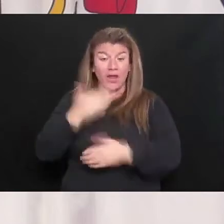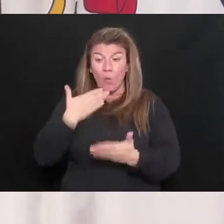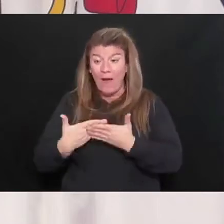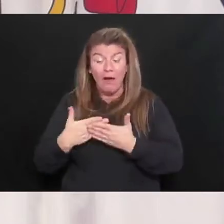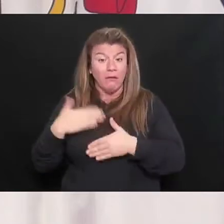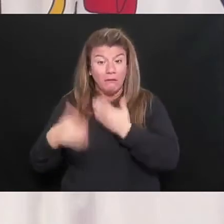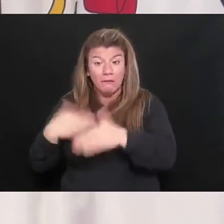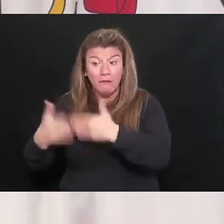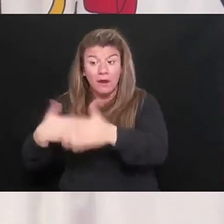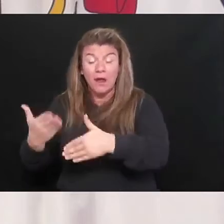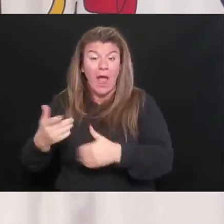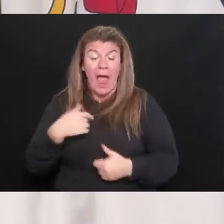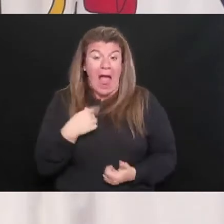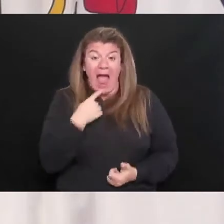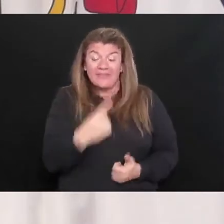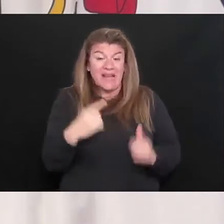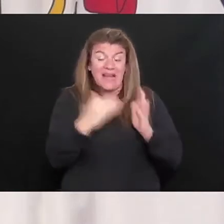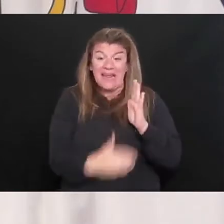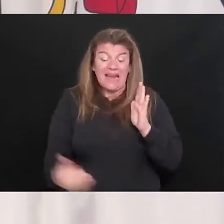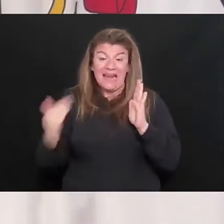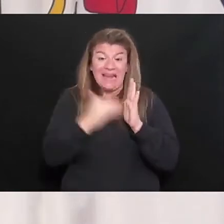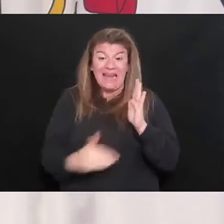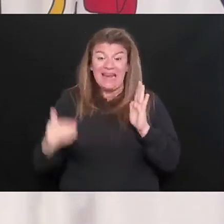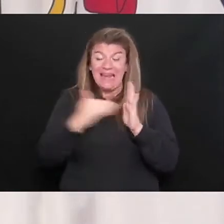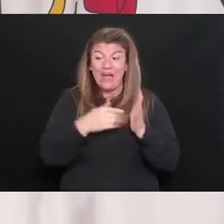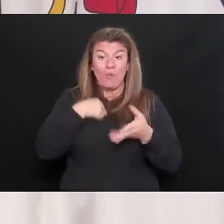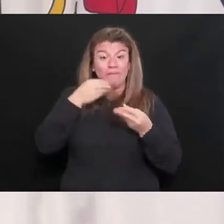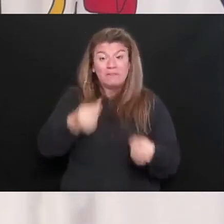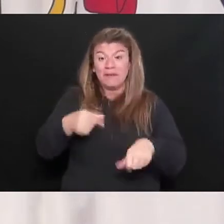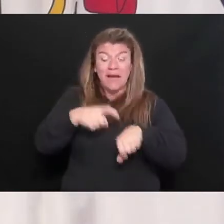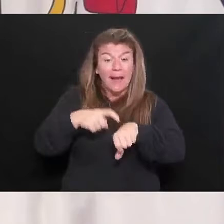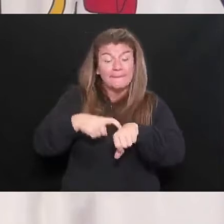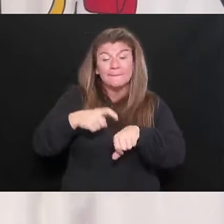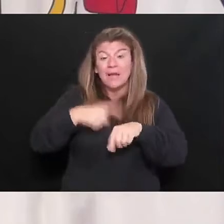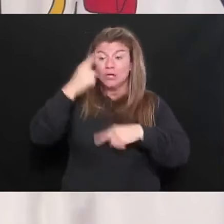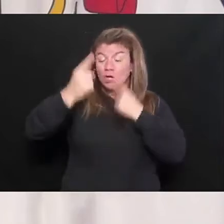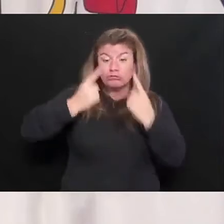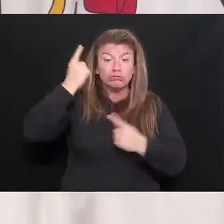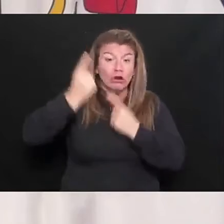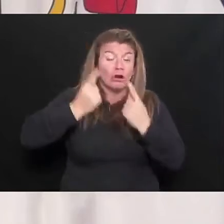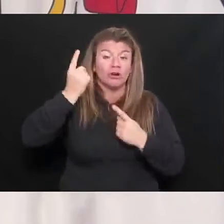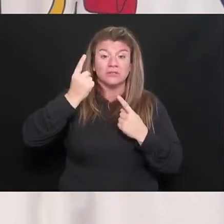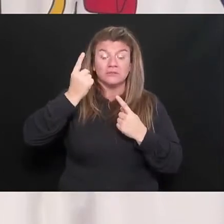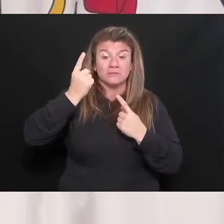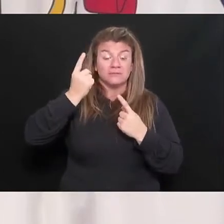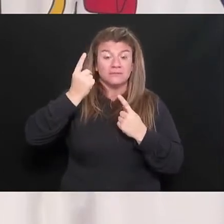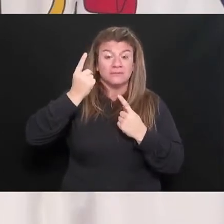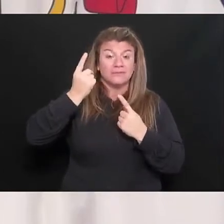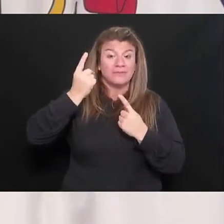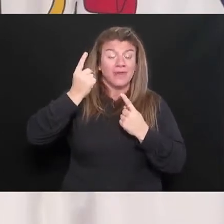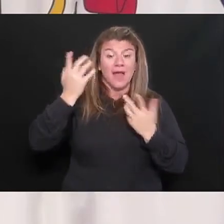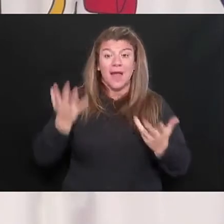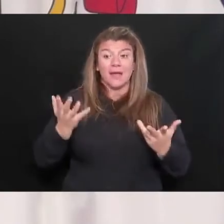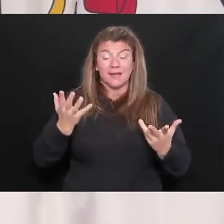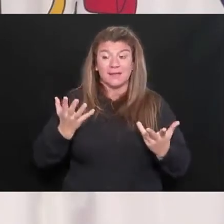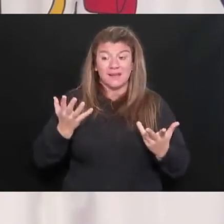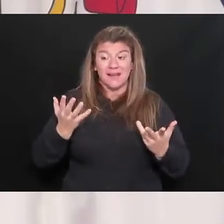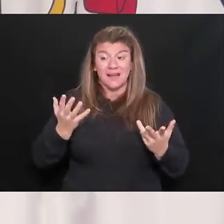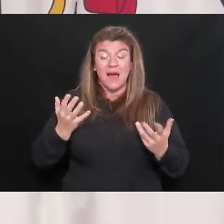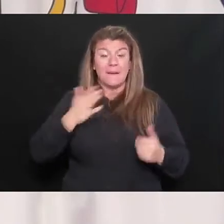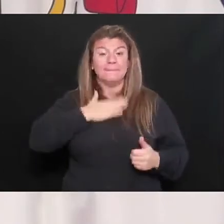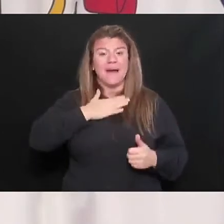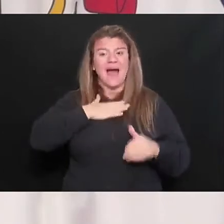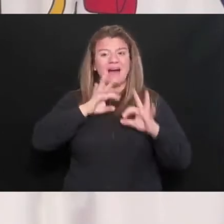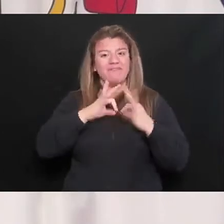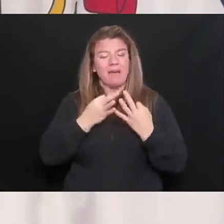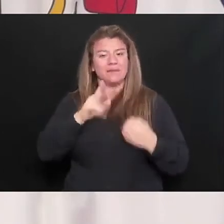well. I've said it over and over. You know, we spend time concerned about you know, my family's personal,